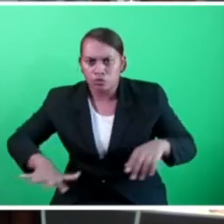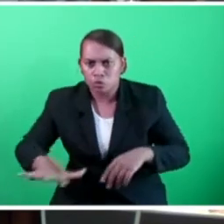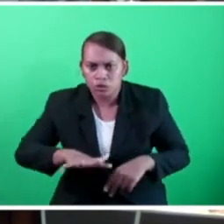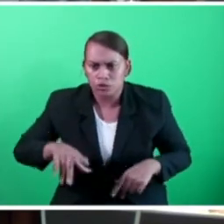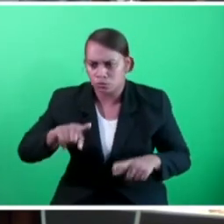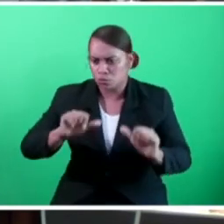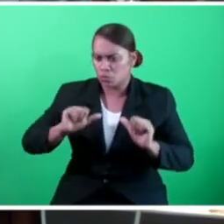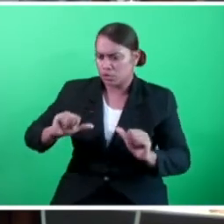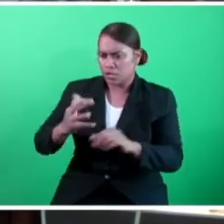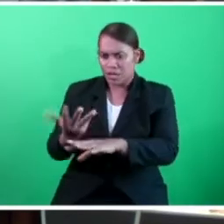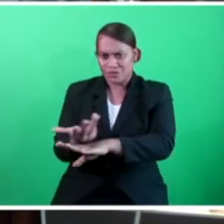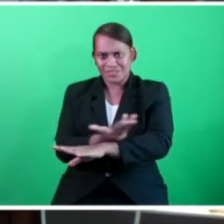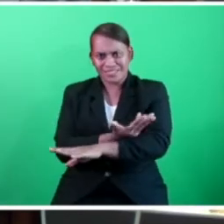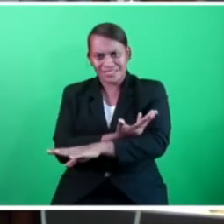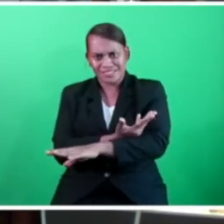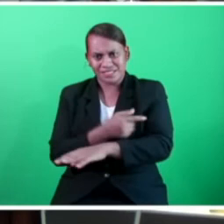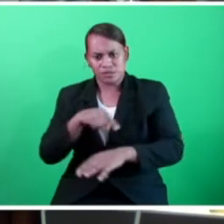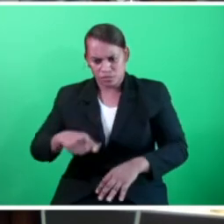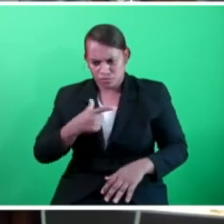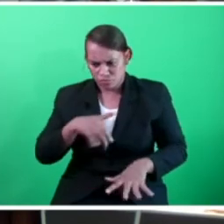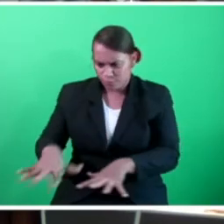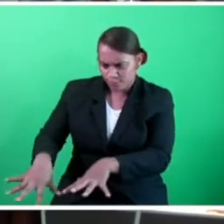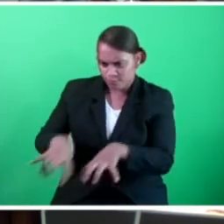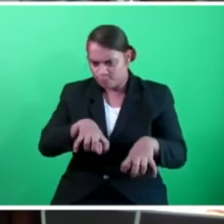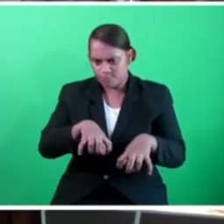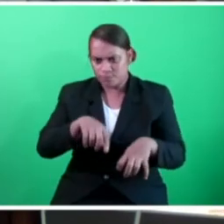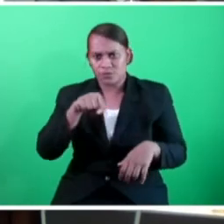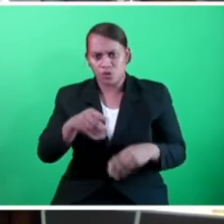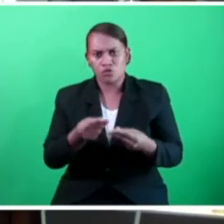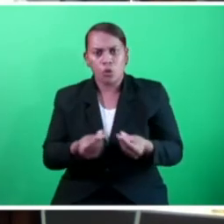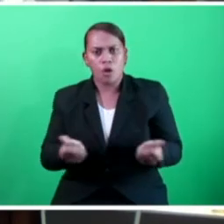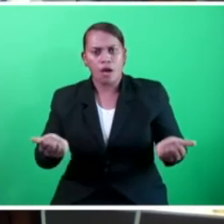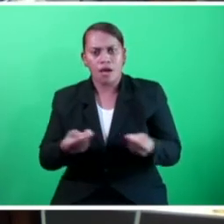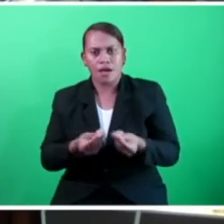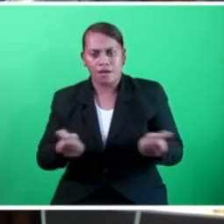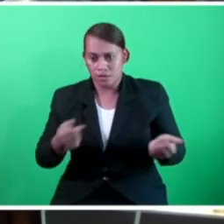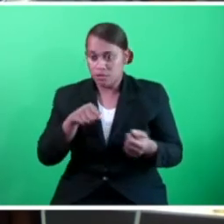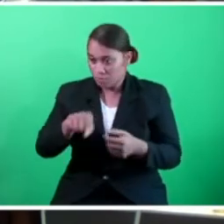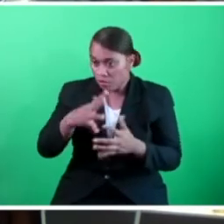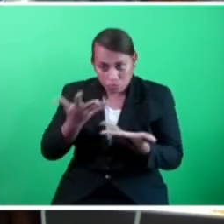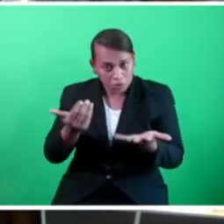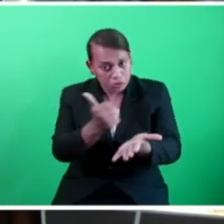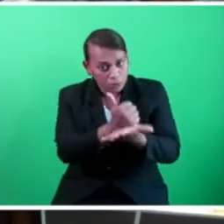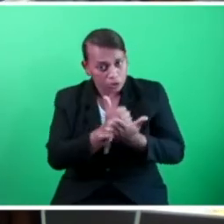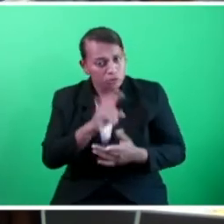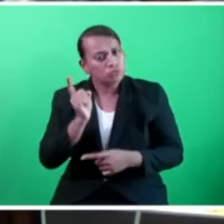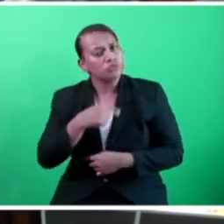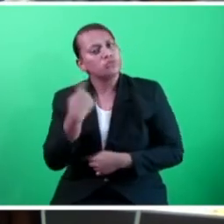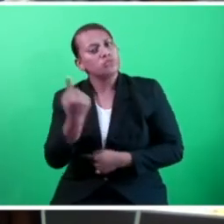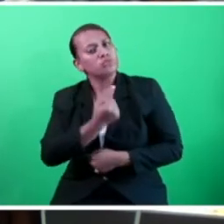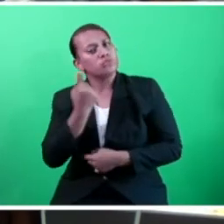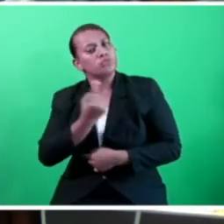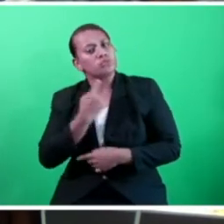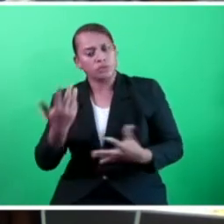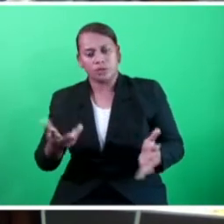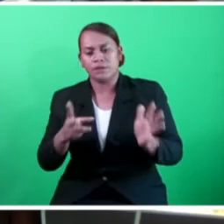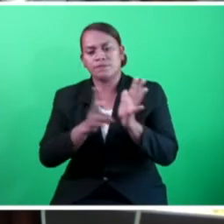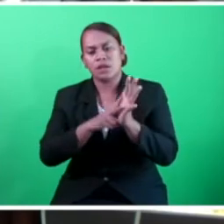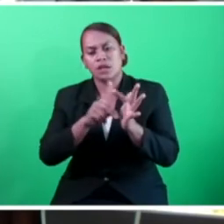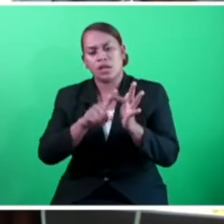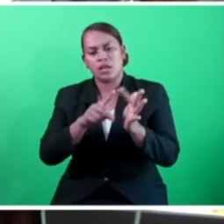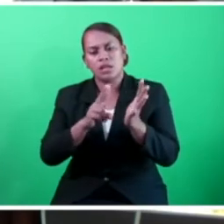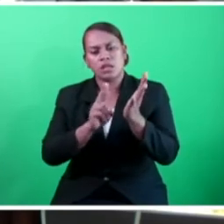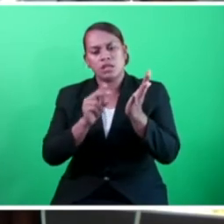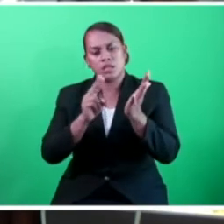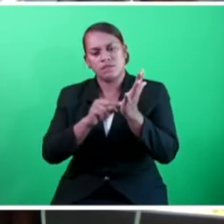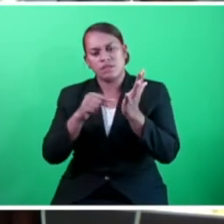threatened by the climate change. And we are being supported by Vetiver Network International, who